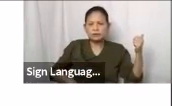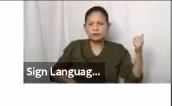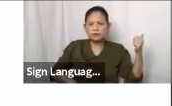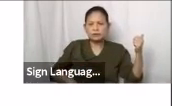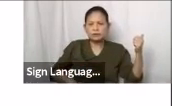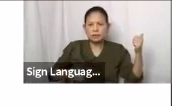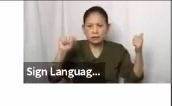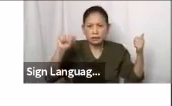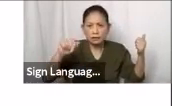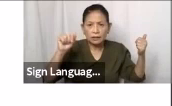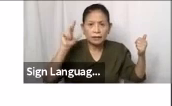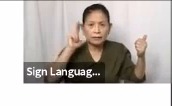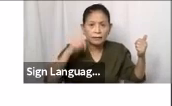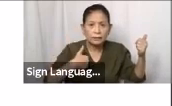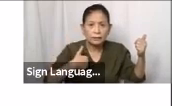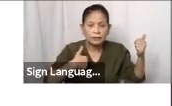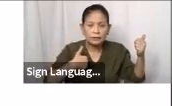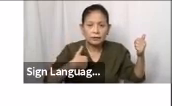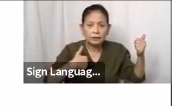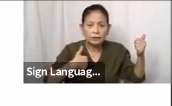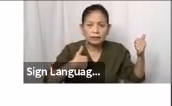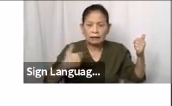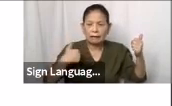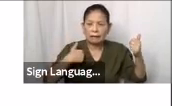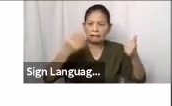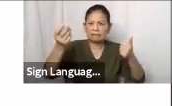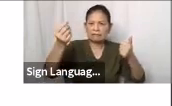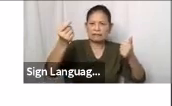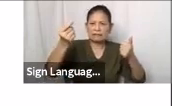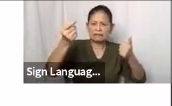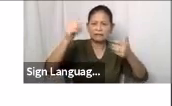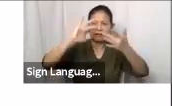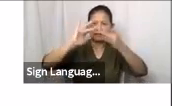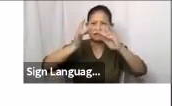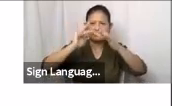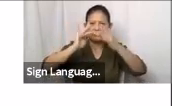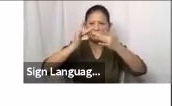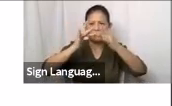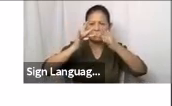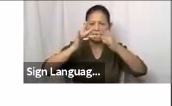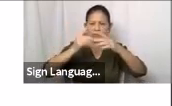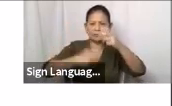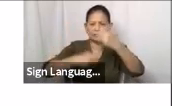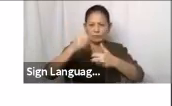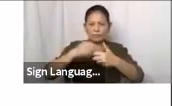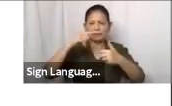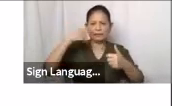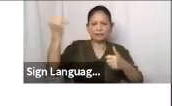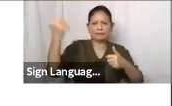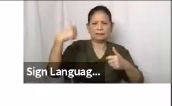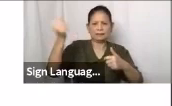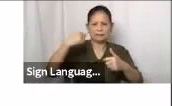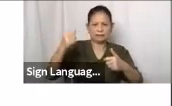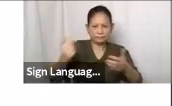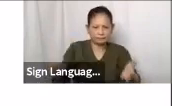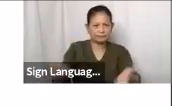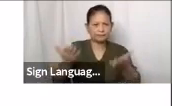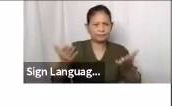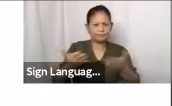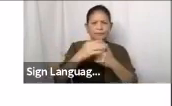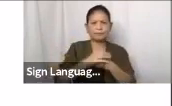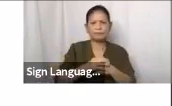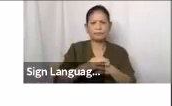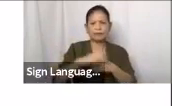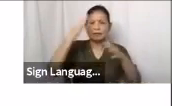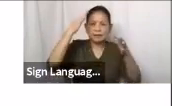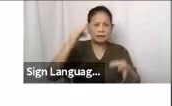Everyone can hear me because I have an internet. Yes, we can hear you. Okay. Please continue. Oh, thank you. So the